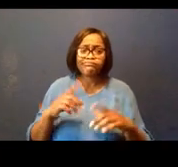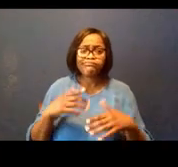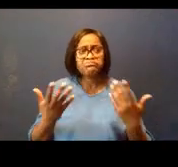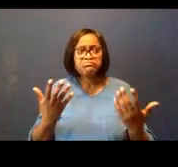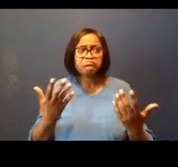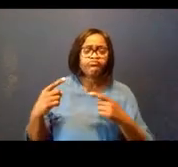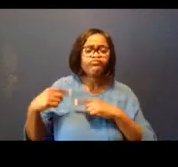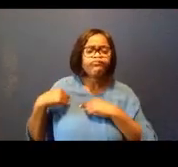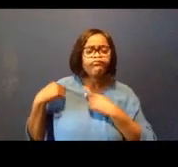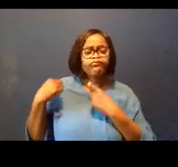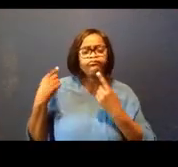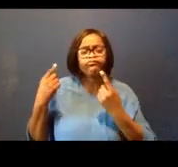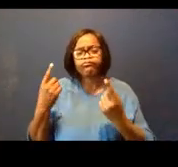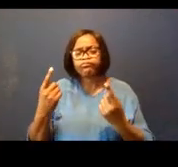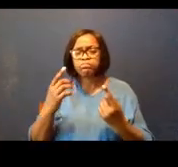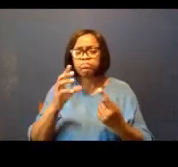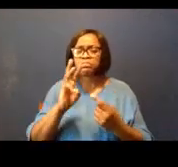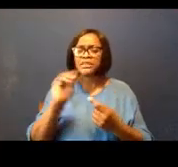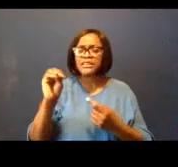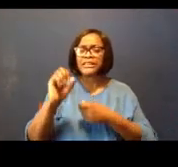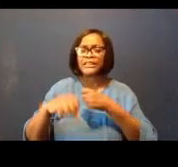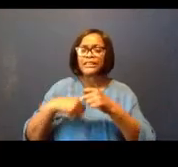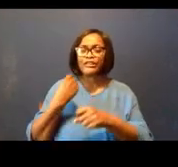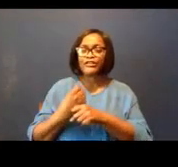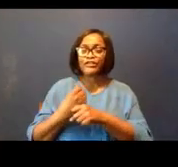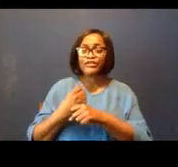unbearable for her. So